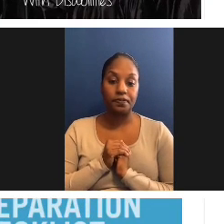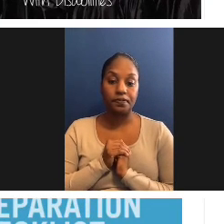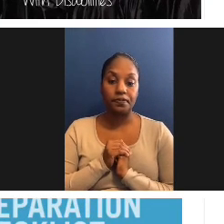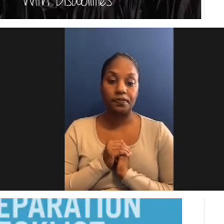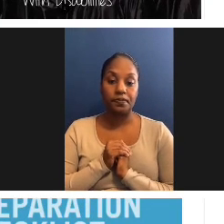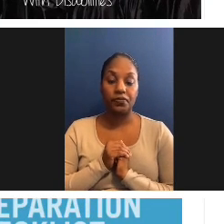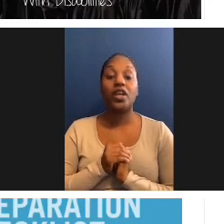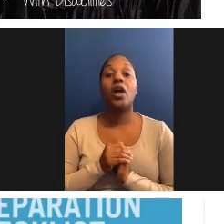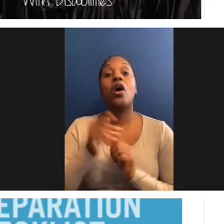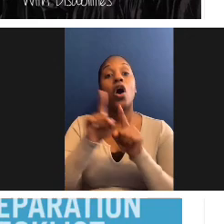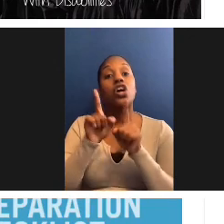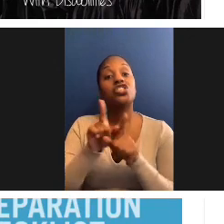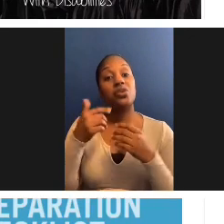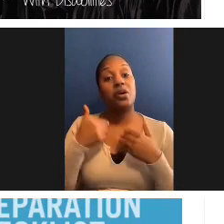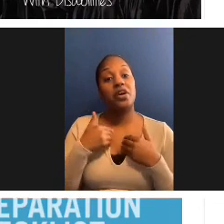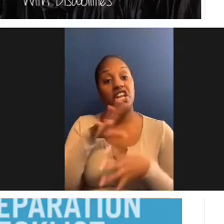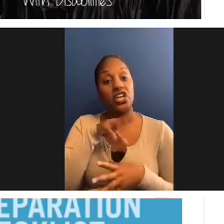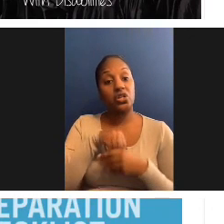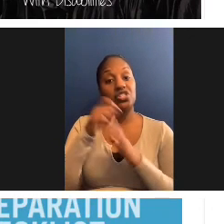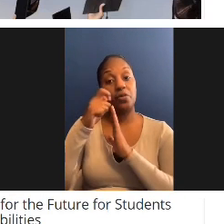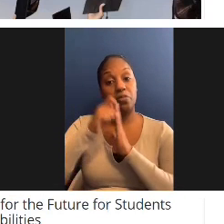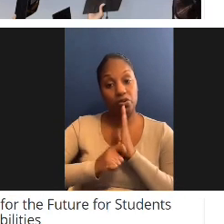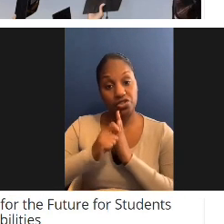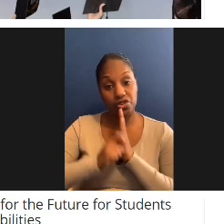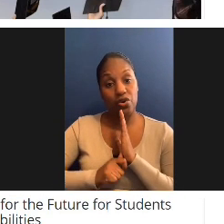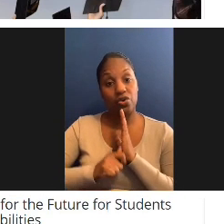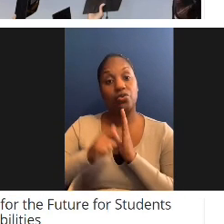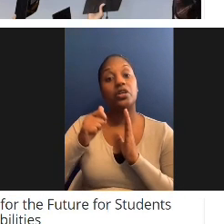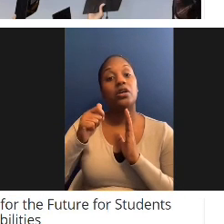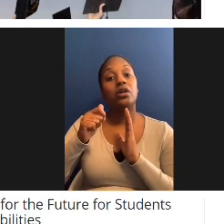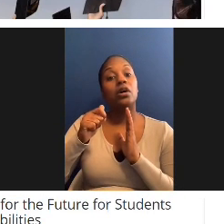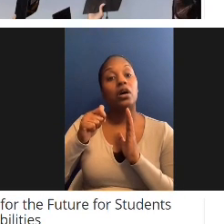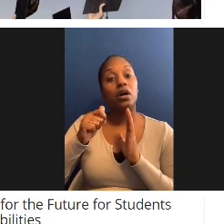for parents that is downloadable.